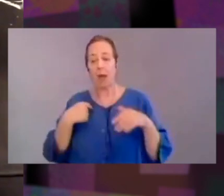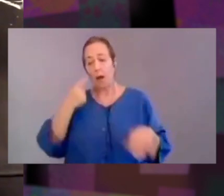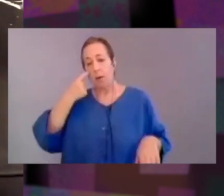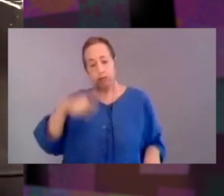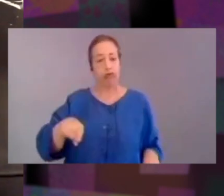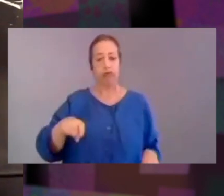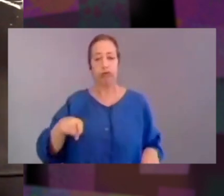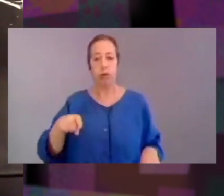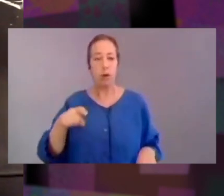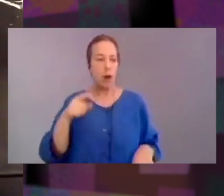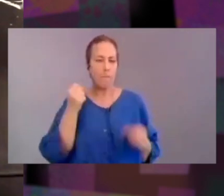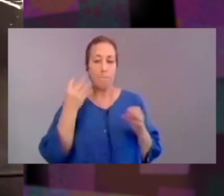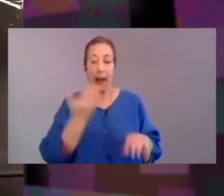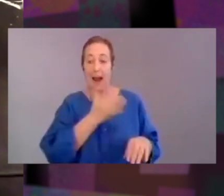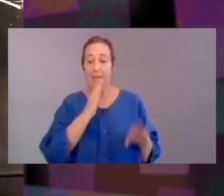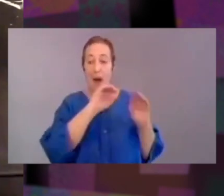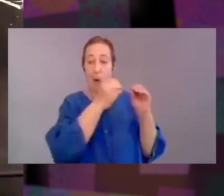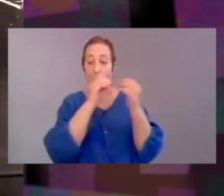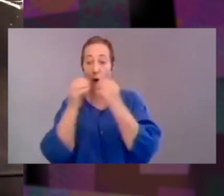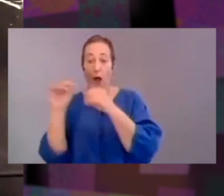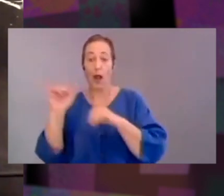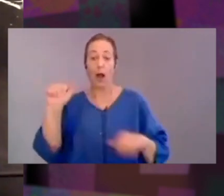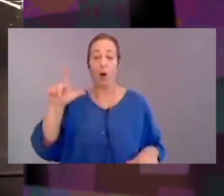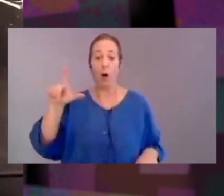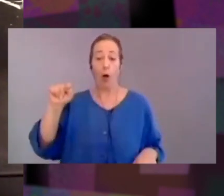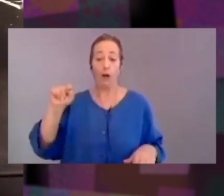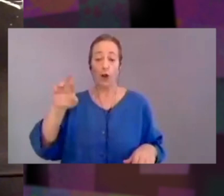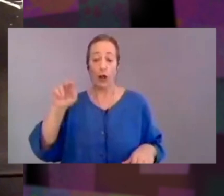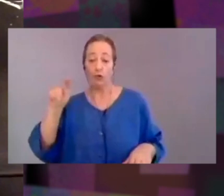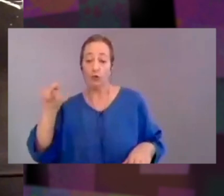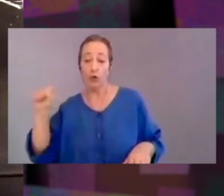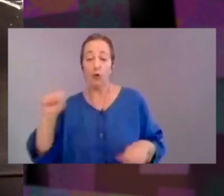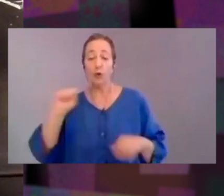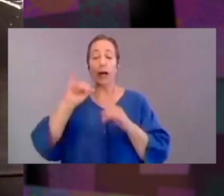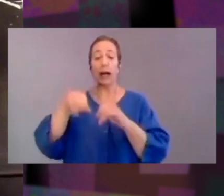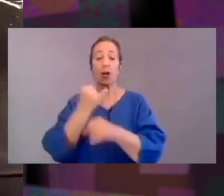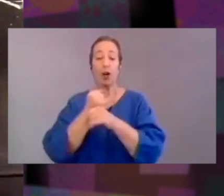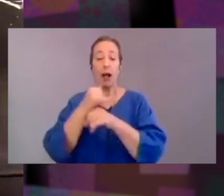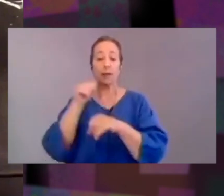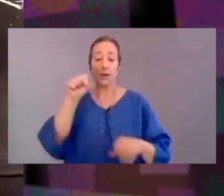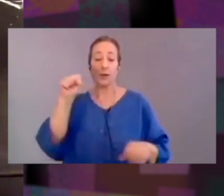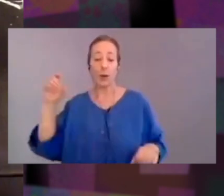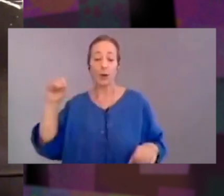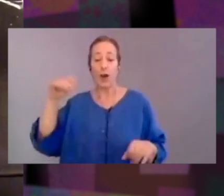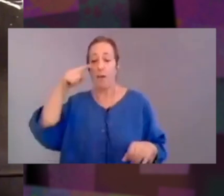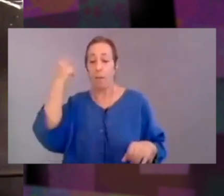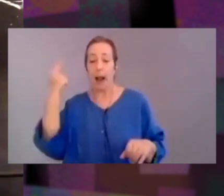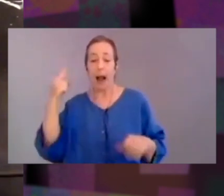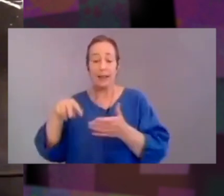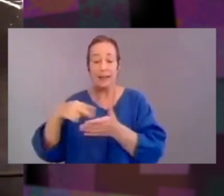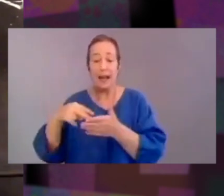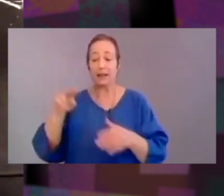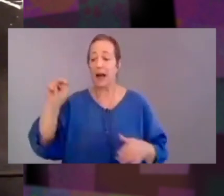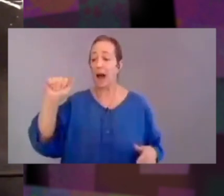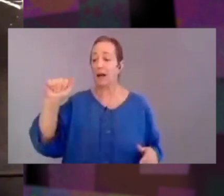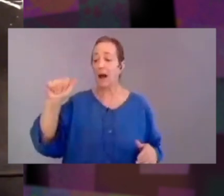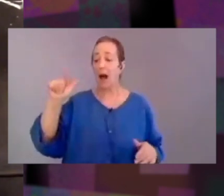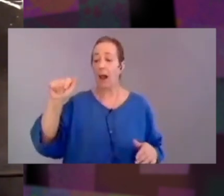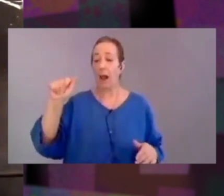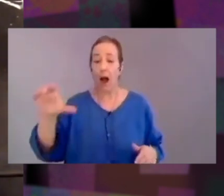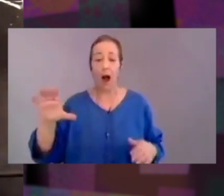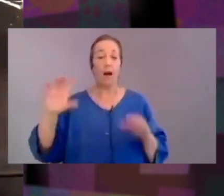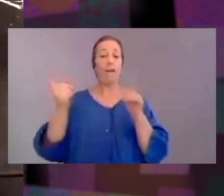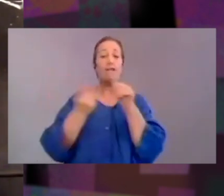organizations like Alternate Roots, the International Association of Blacks in Dance, NALOC, First Peoples Fund, and on, getting